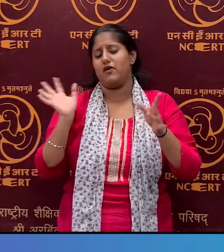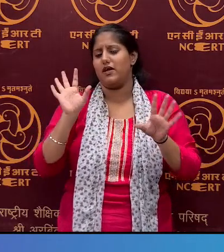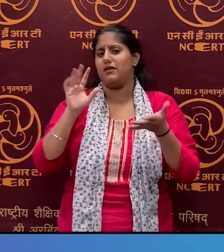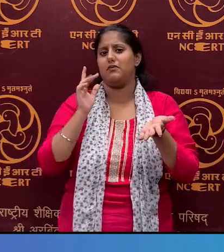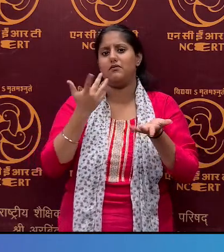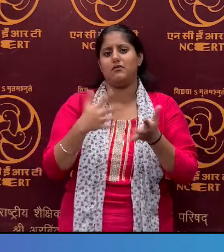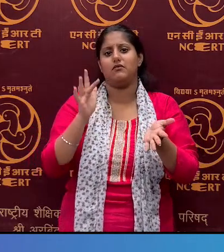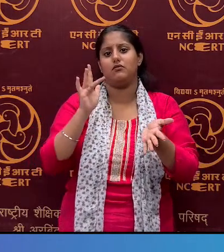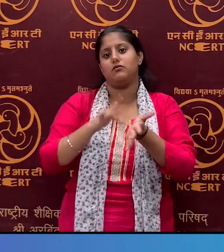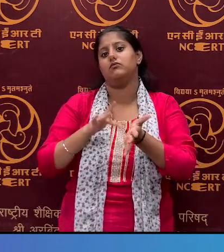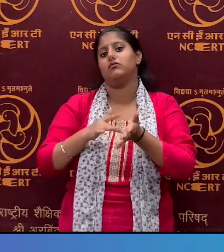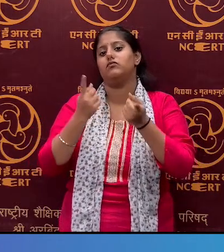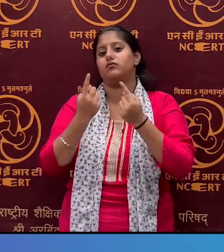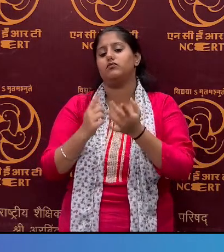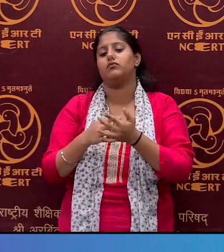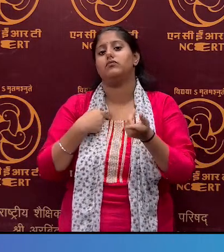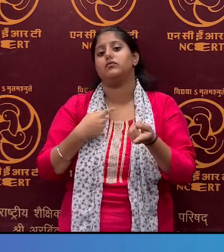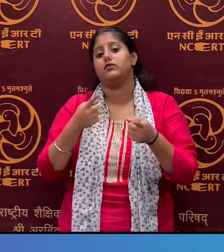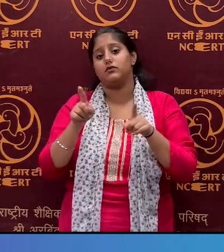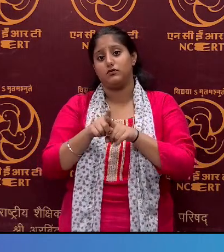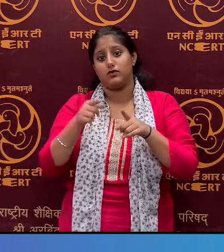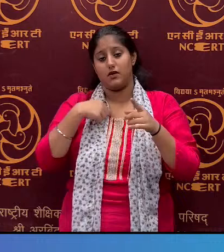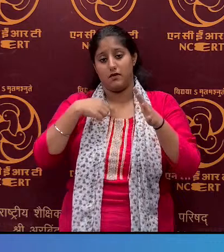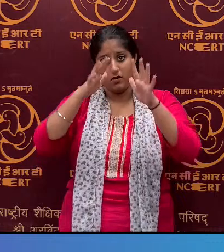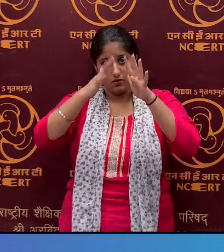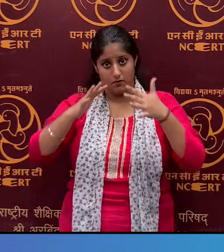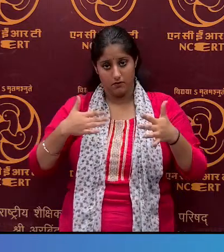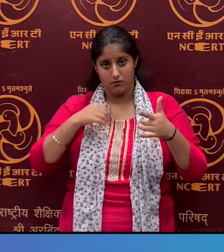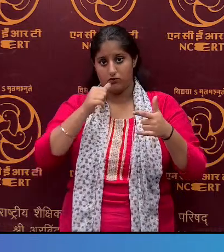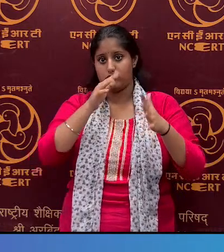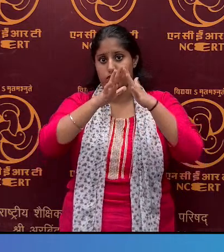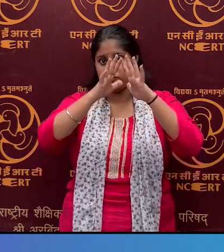place. Due to presence of Himalayas,